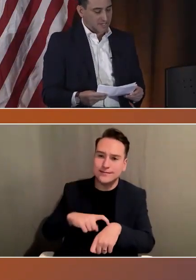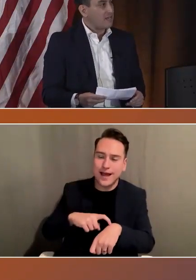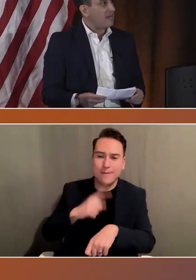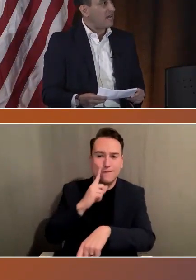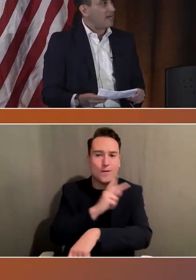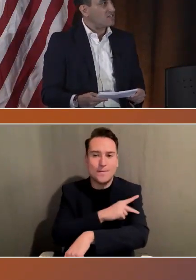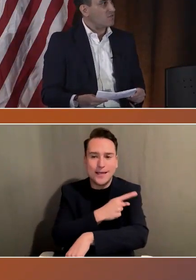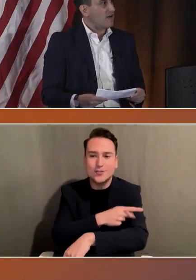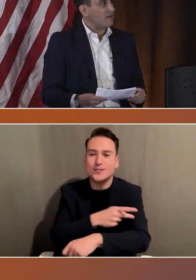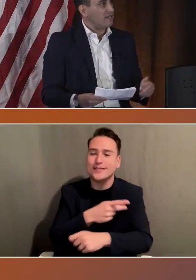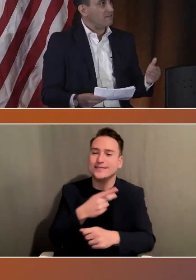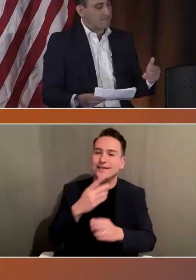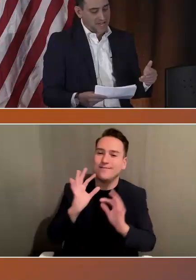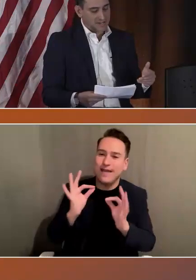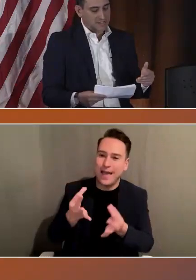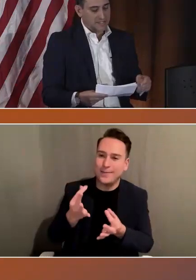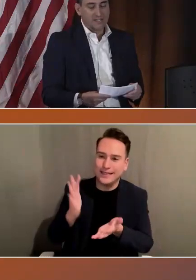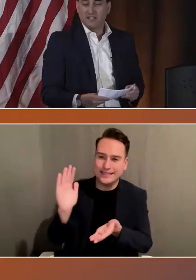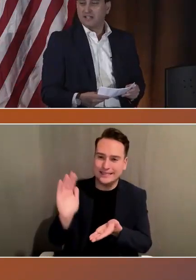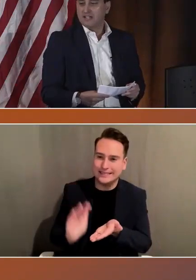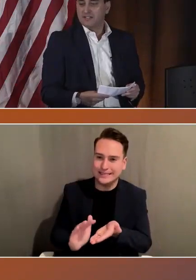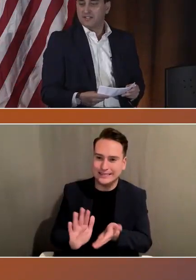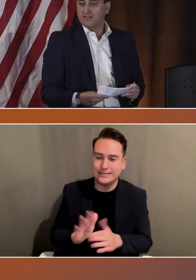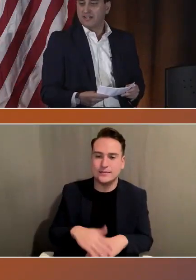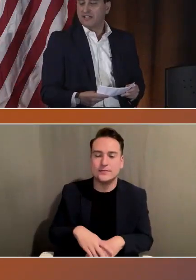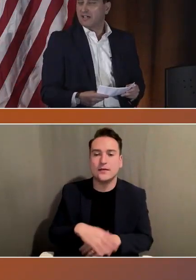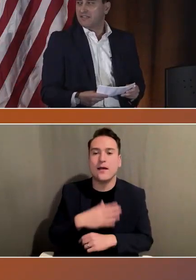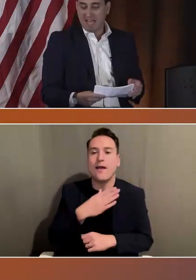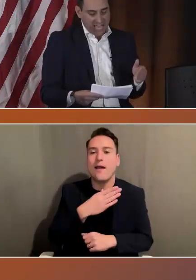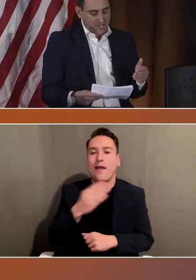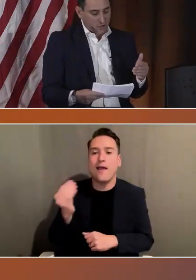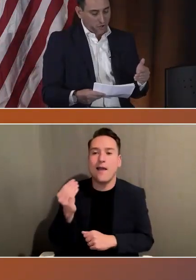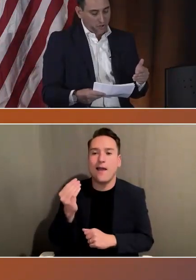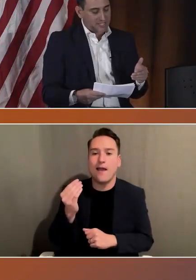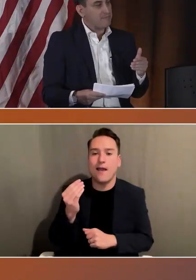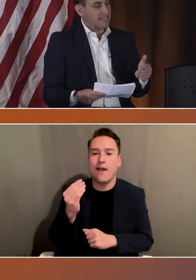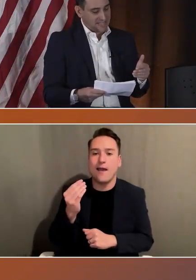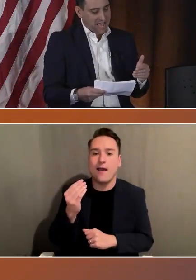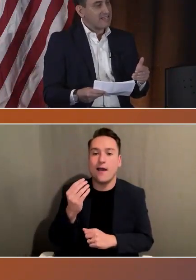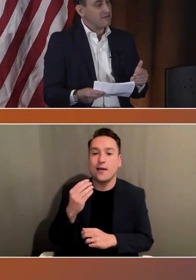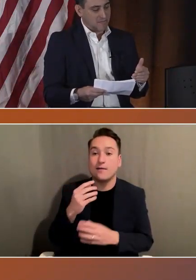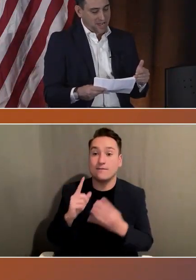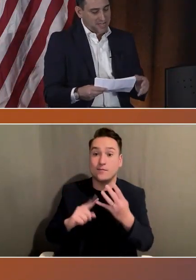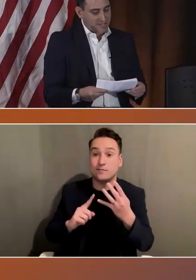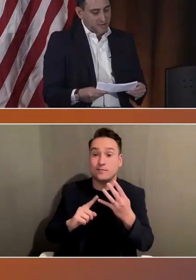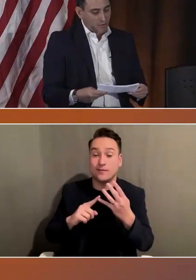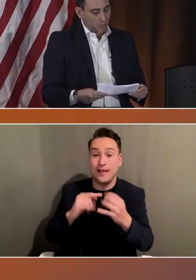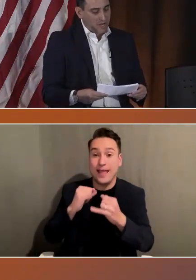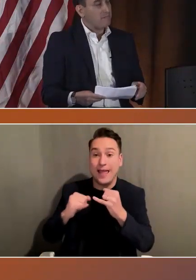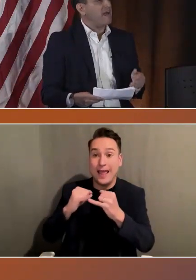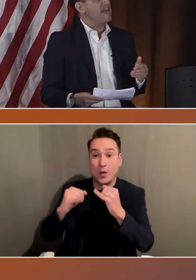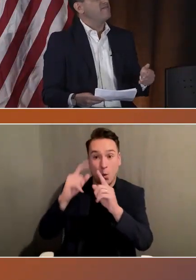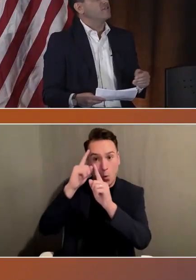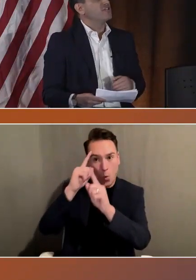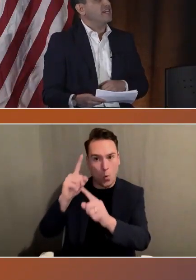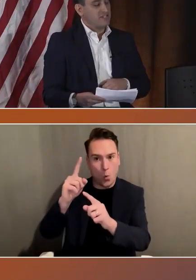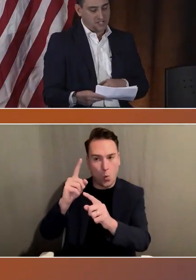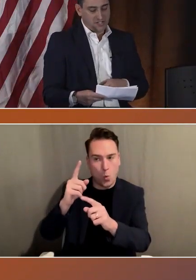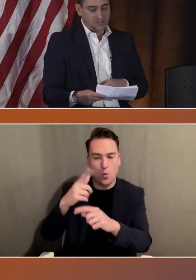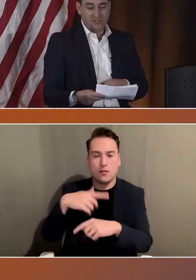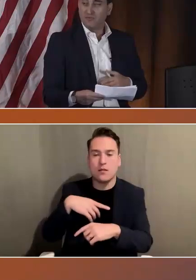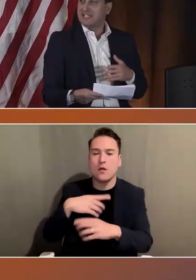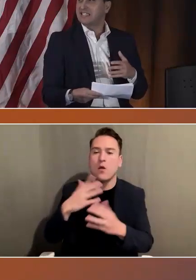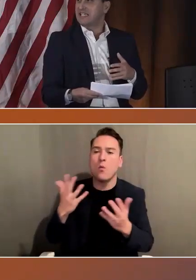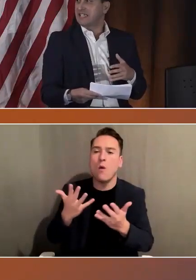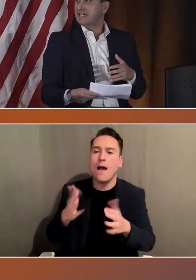families as well. And then finally, considering the end goal, keeping that in mind, what behavior